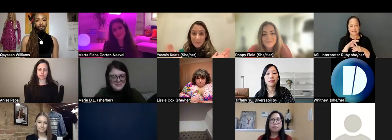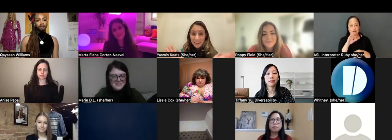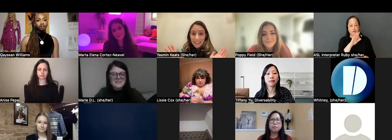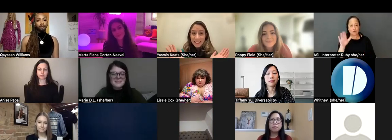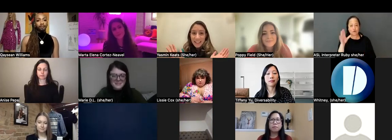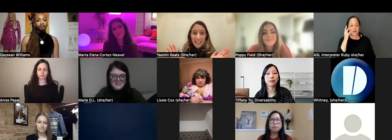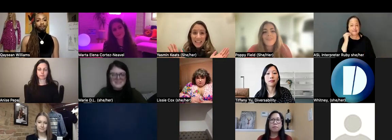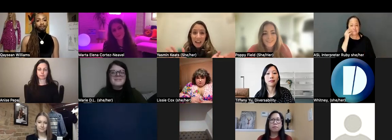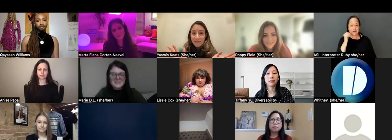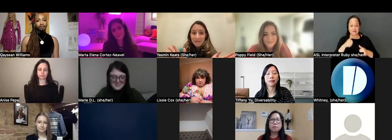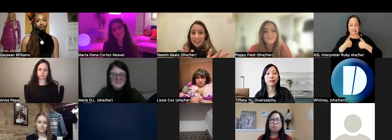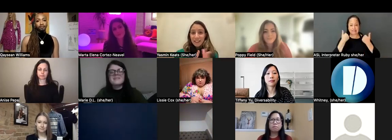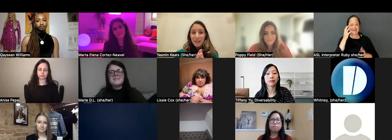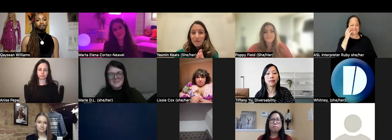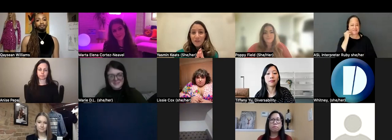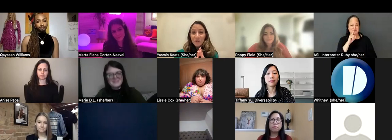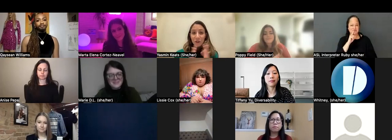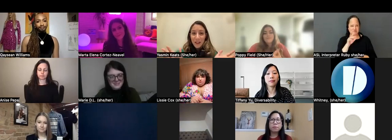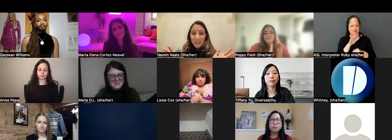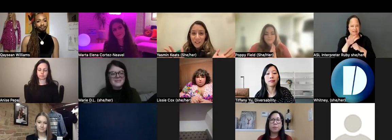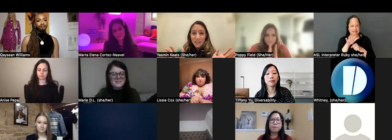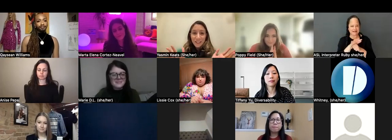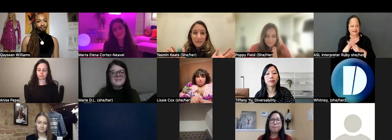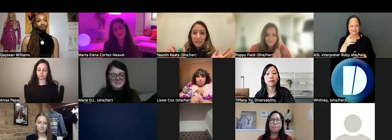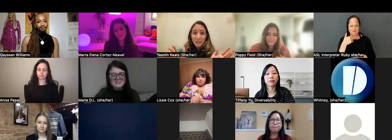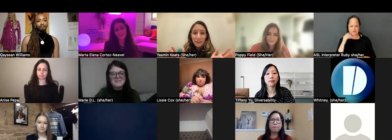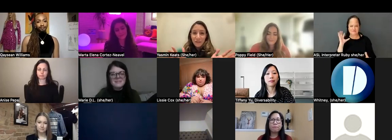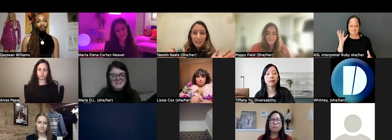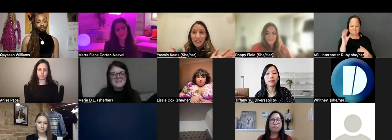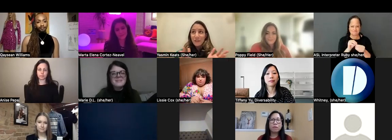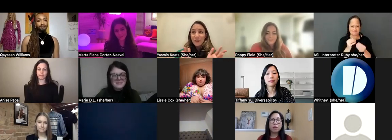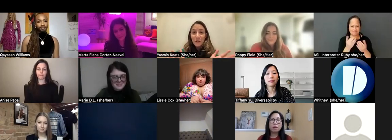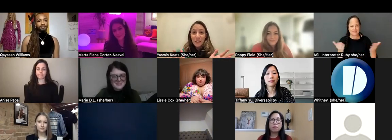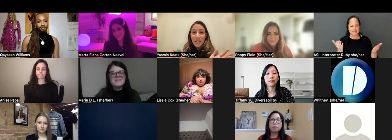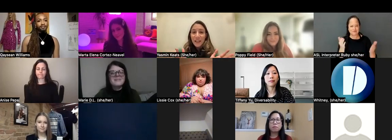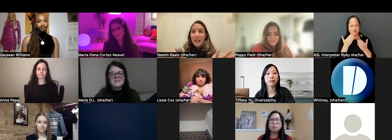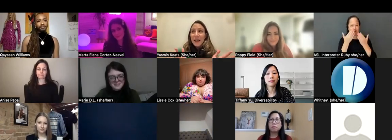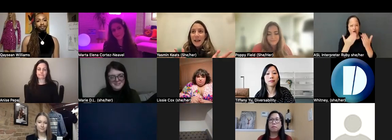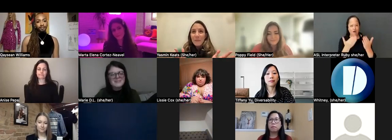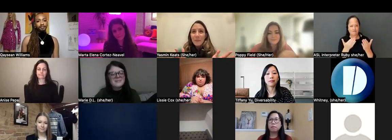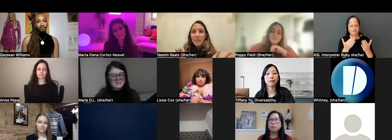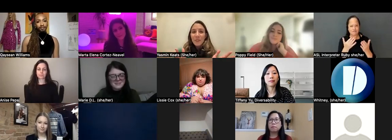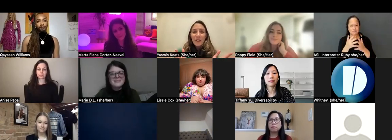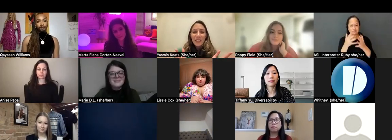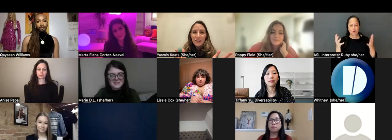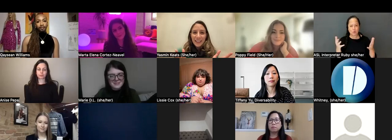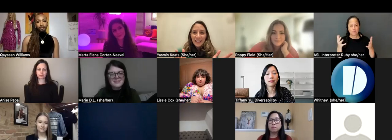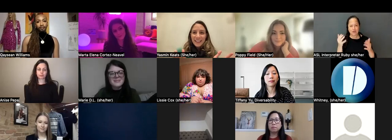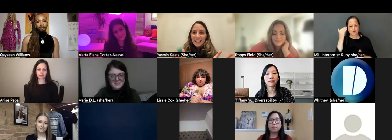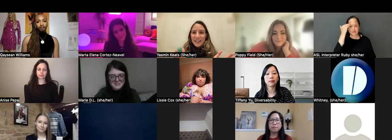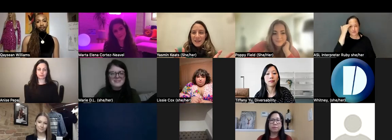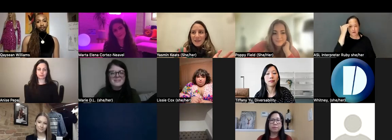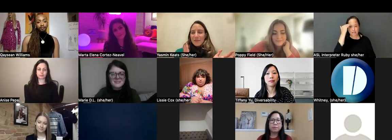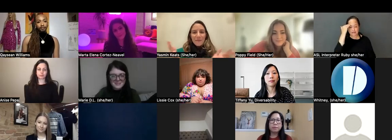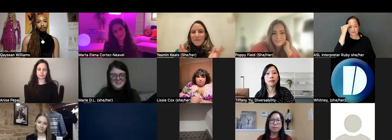lived experience is enough. Like you have so much stuff you can offer, and you have so much knowledge that